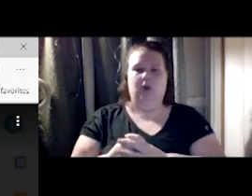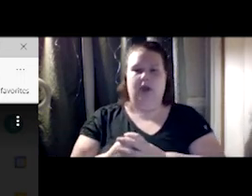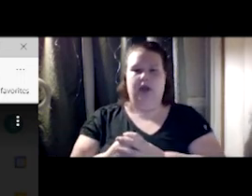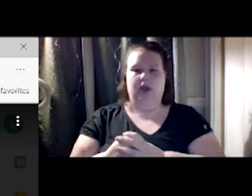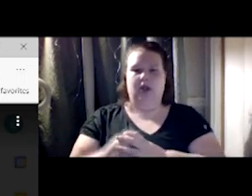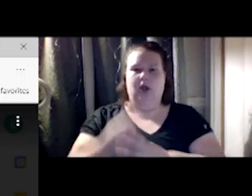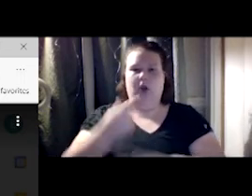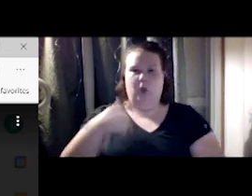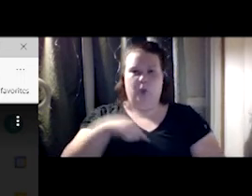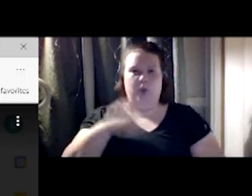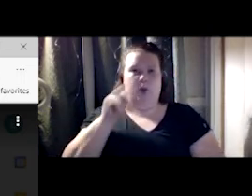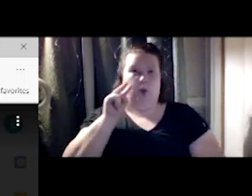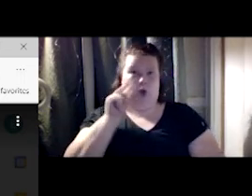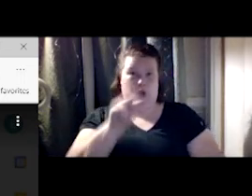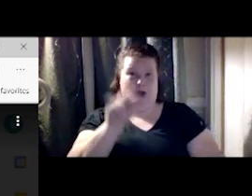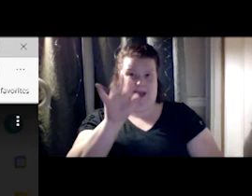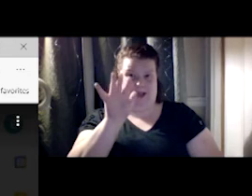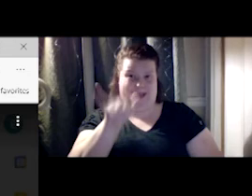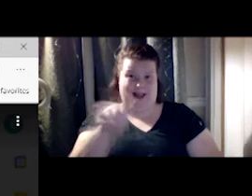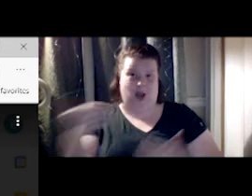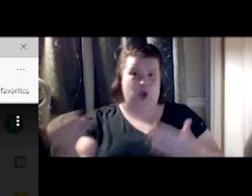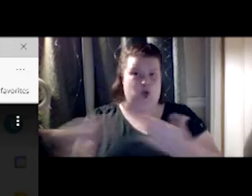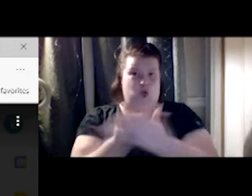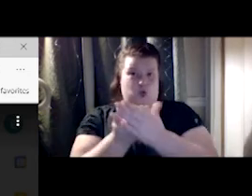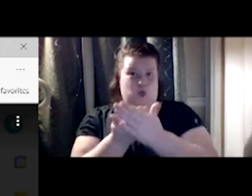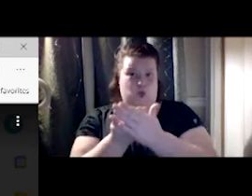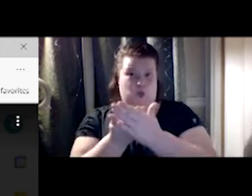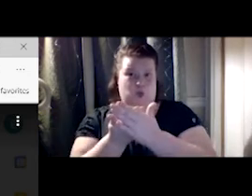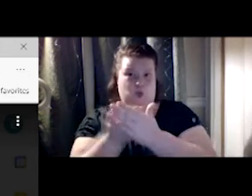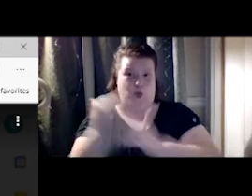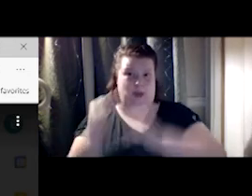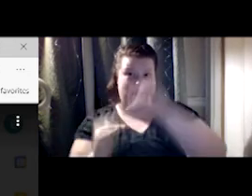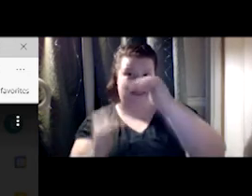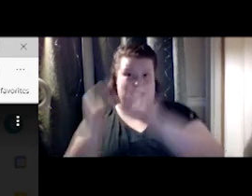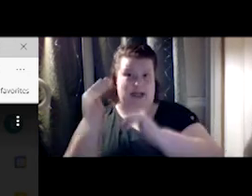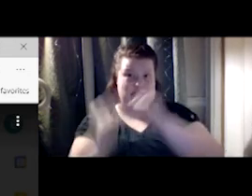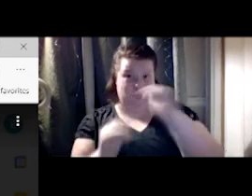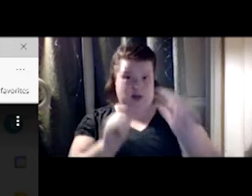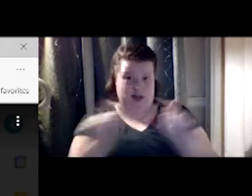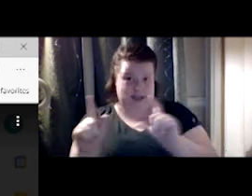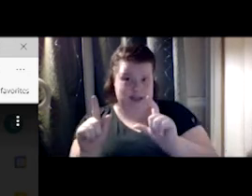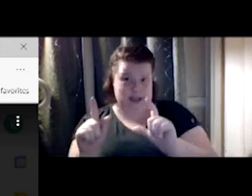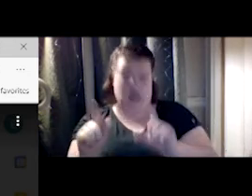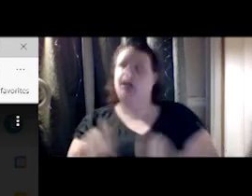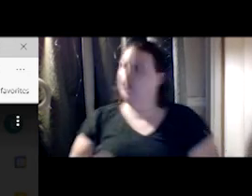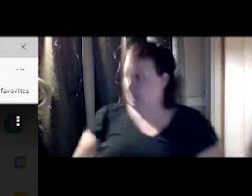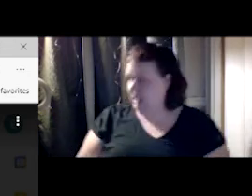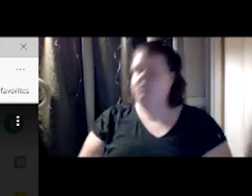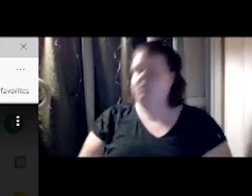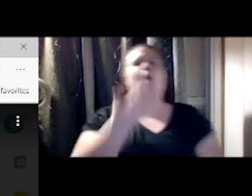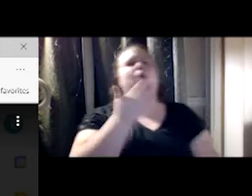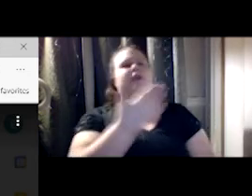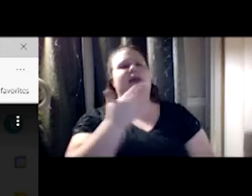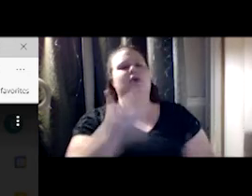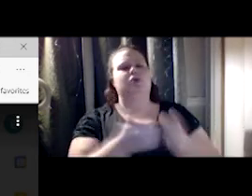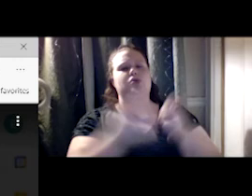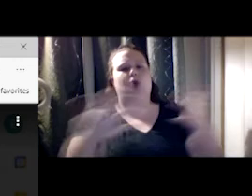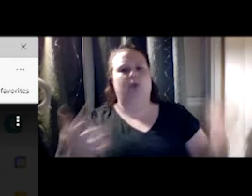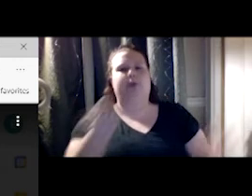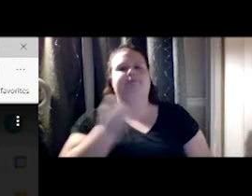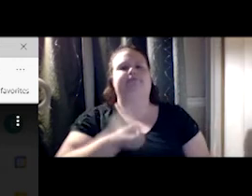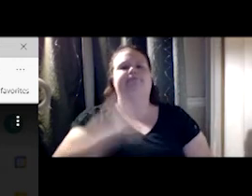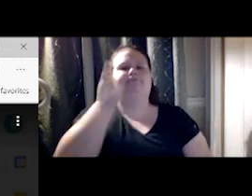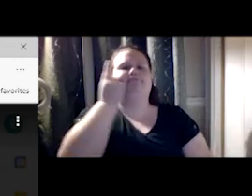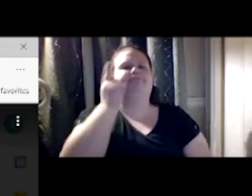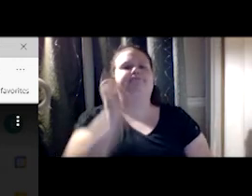the slide, that was the new site. That's correct. Gotcha. Yes. Okay, I understand. Thank you so much. Mm-hmm.